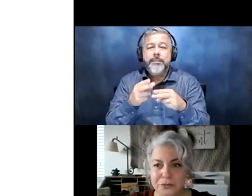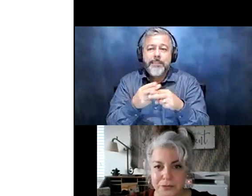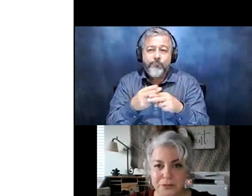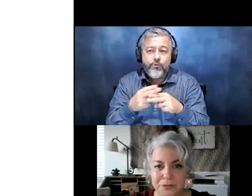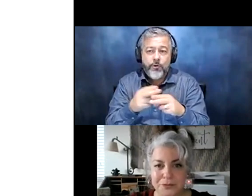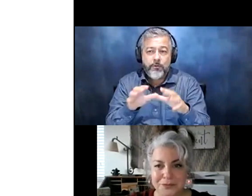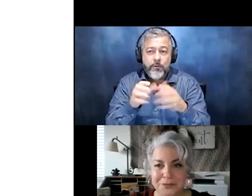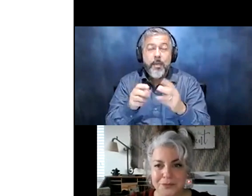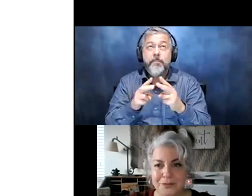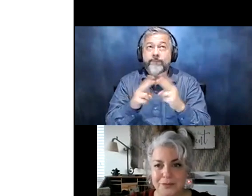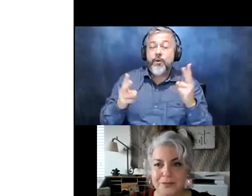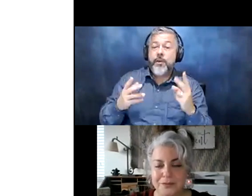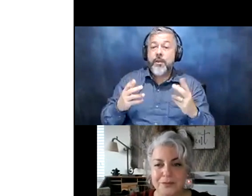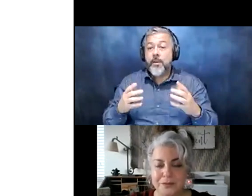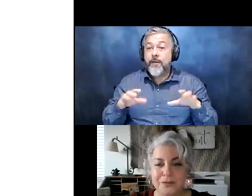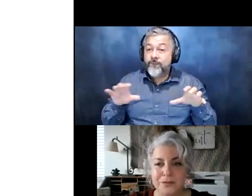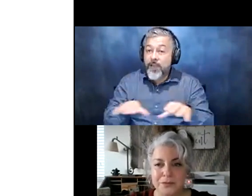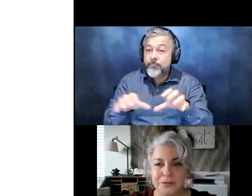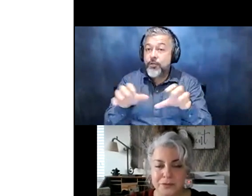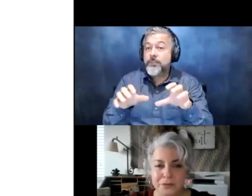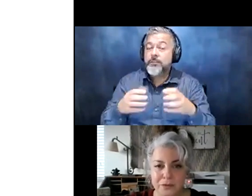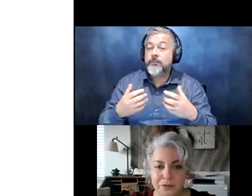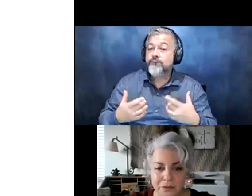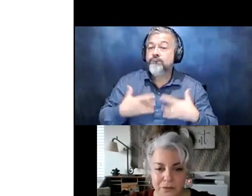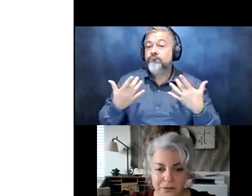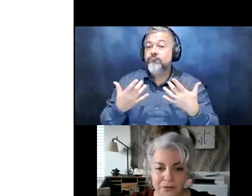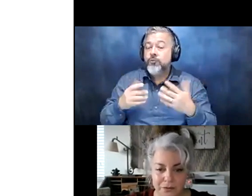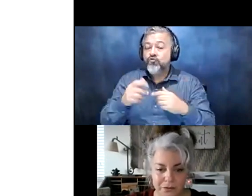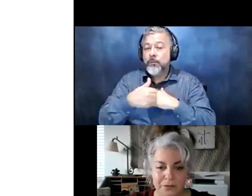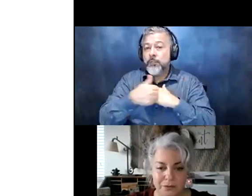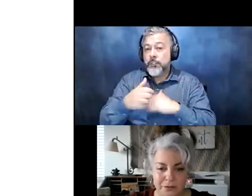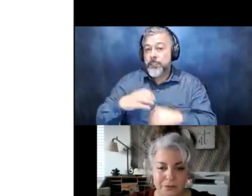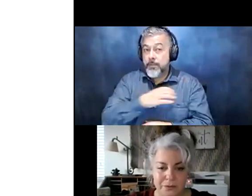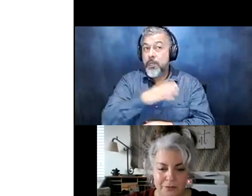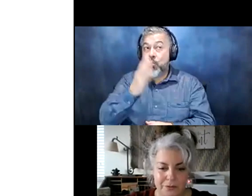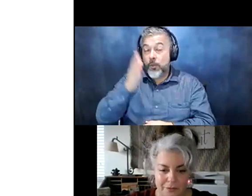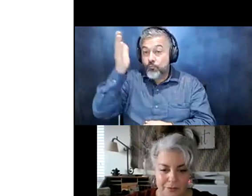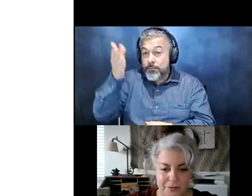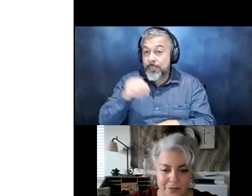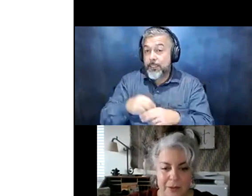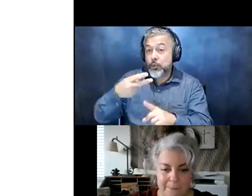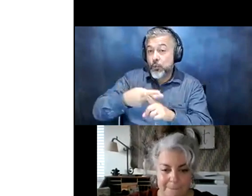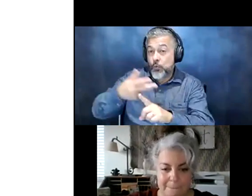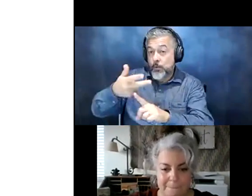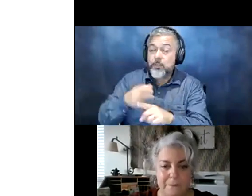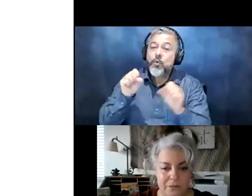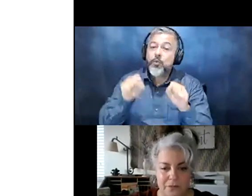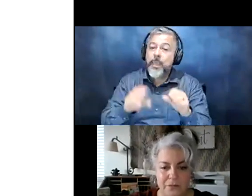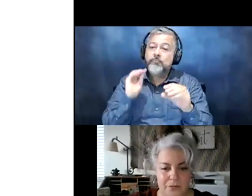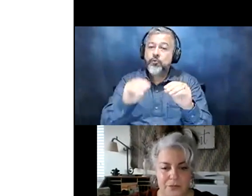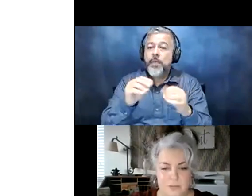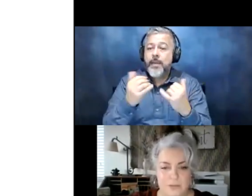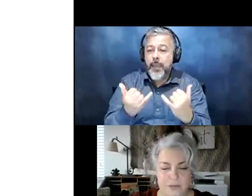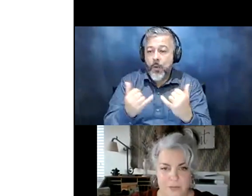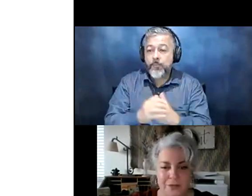vibrant transportation committee that will then be presenting in 2 to 3 months. You can do that now. And if for some